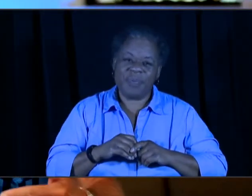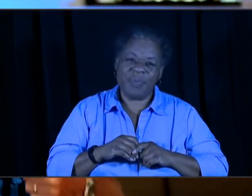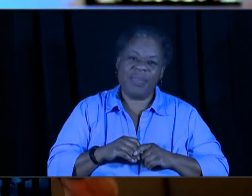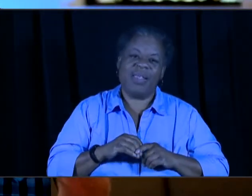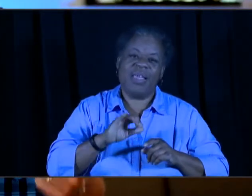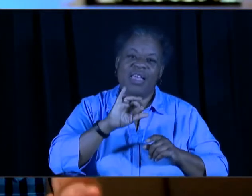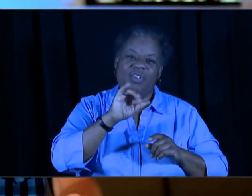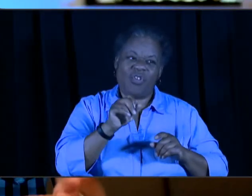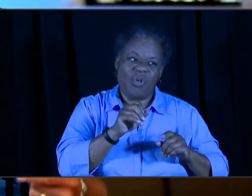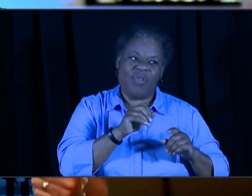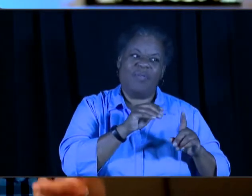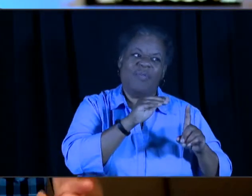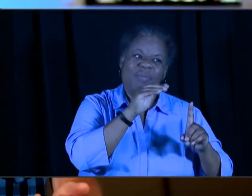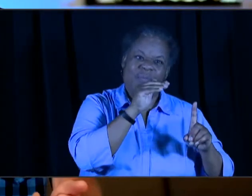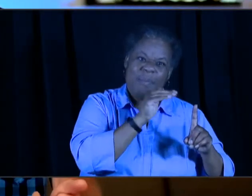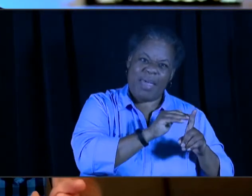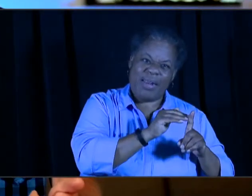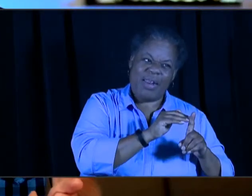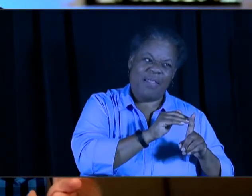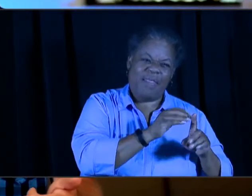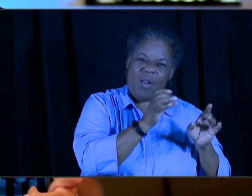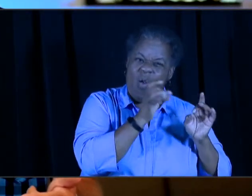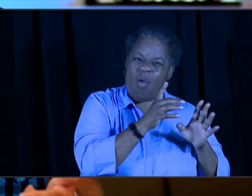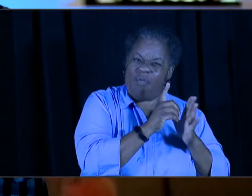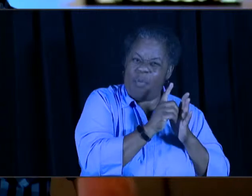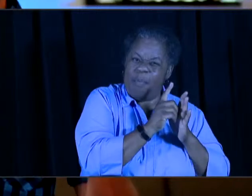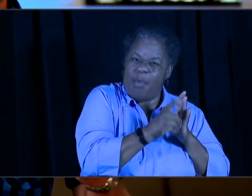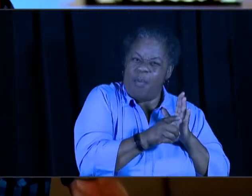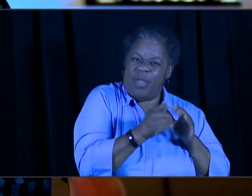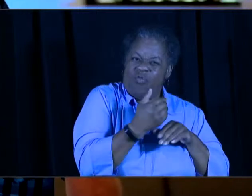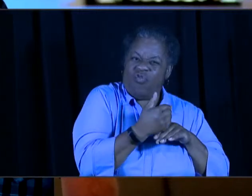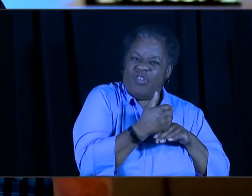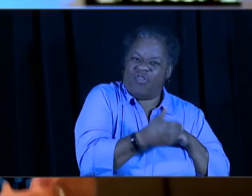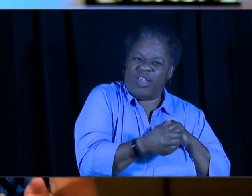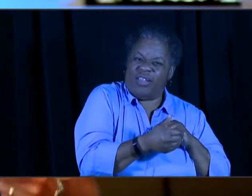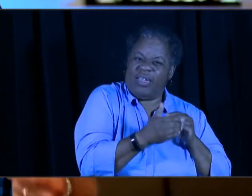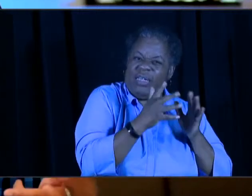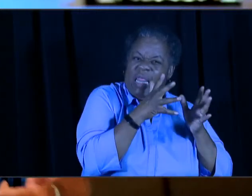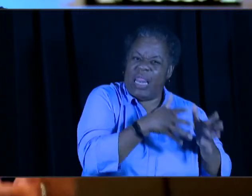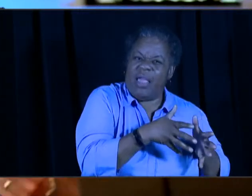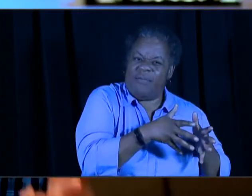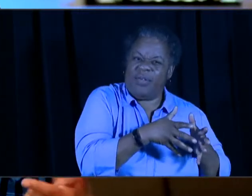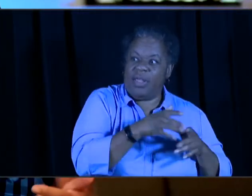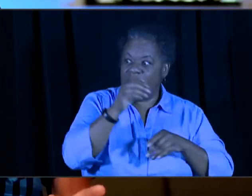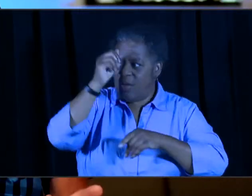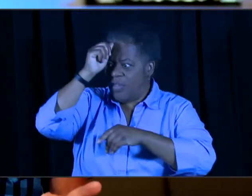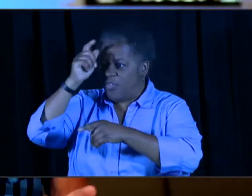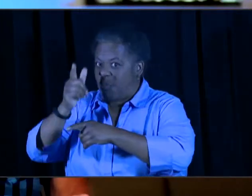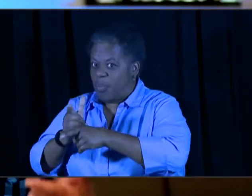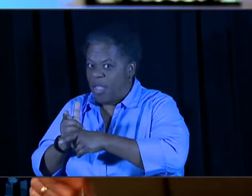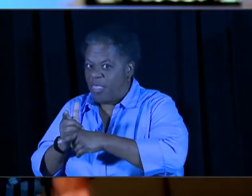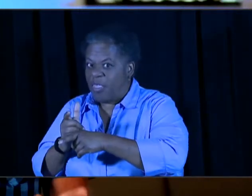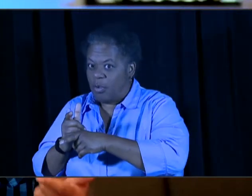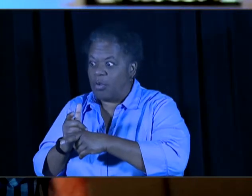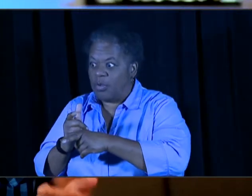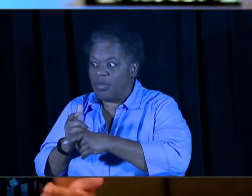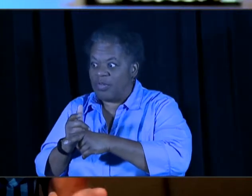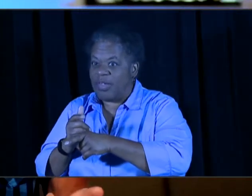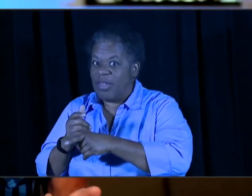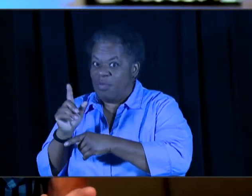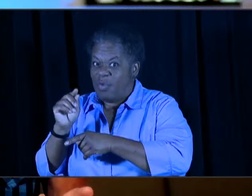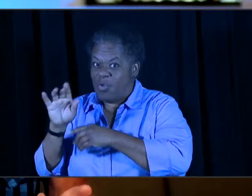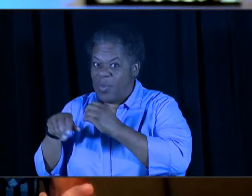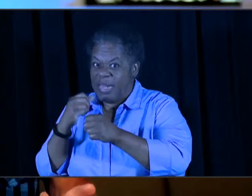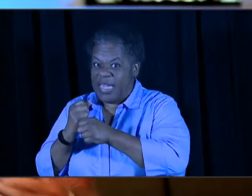awful moment of rejection and abandonment, and after realizing that his brothers too had been thinking about that moment for